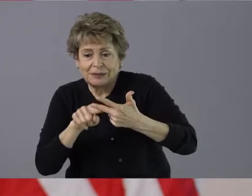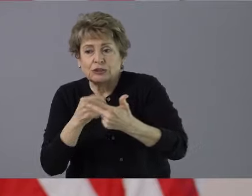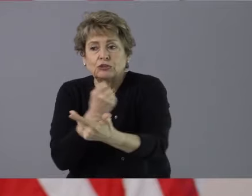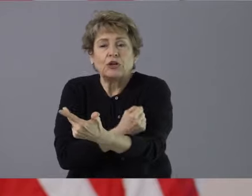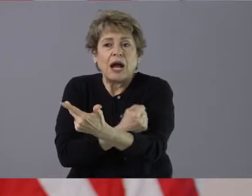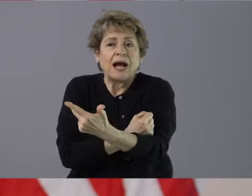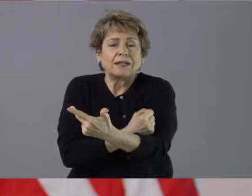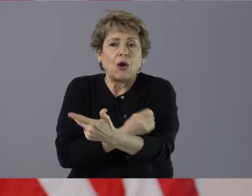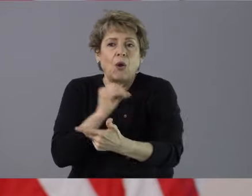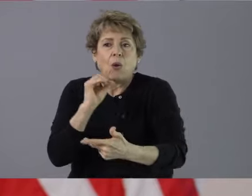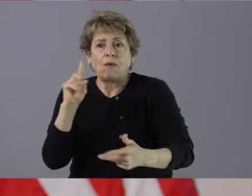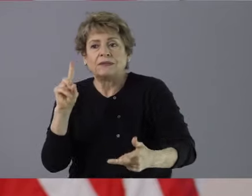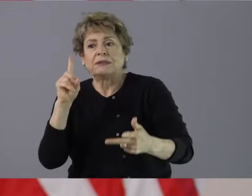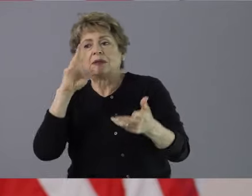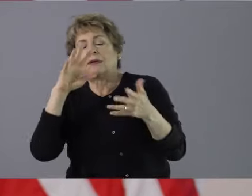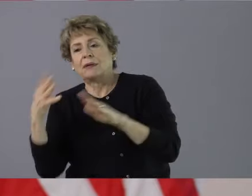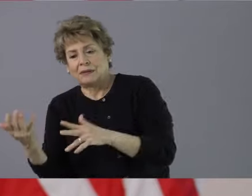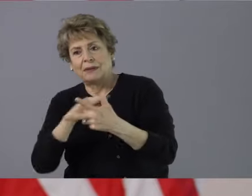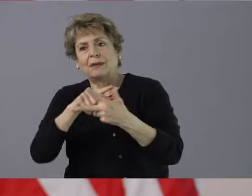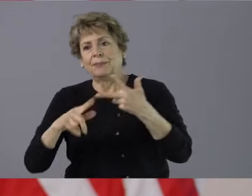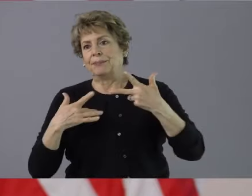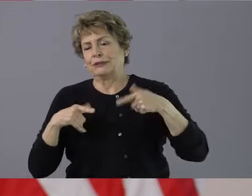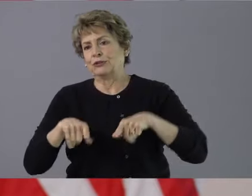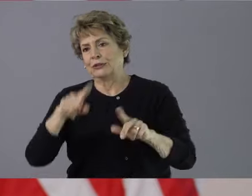Maricopa County on trying to get the